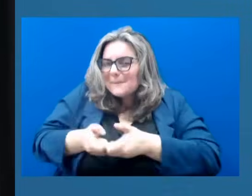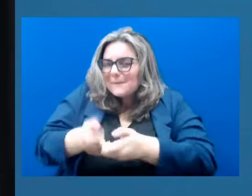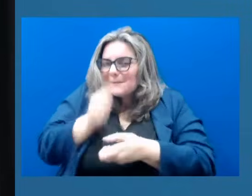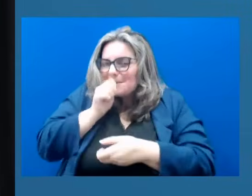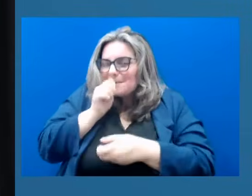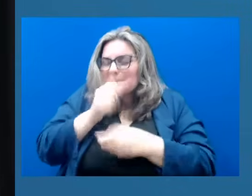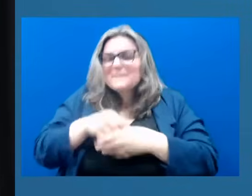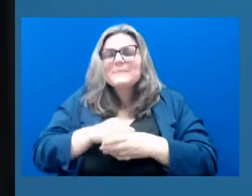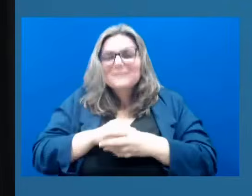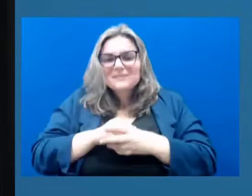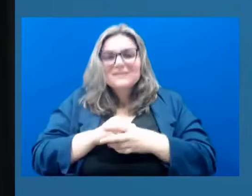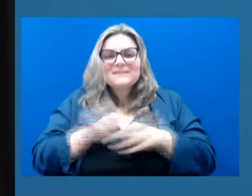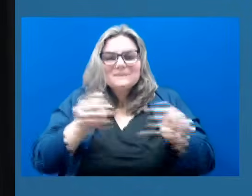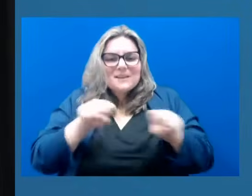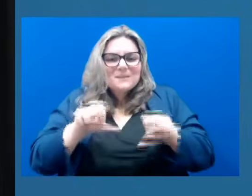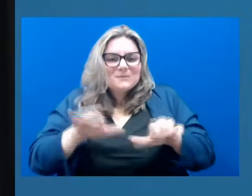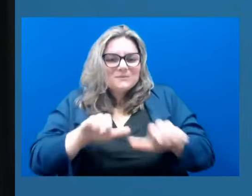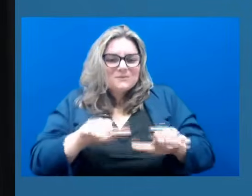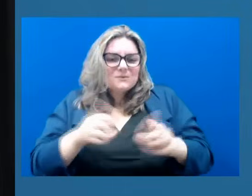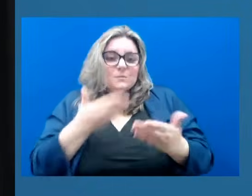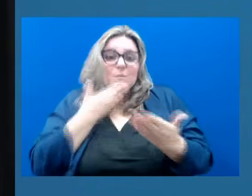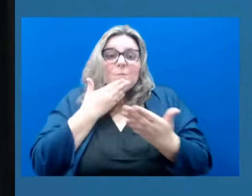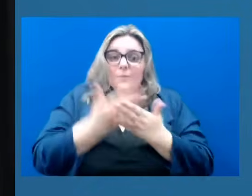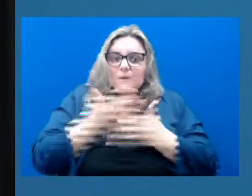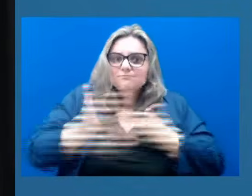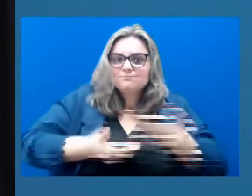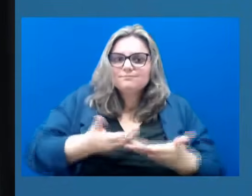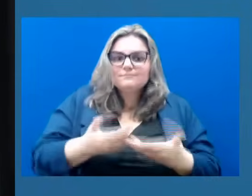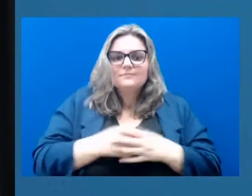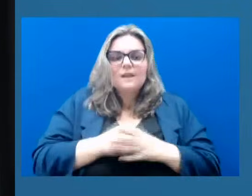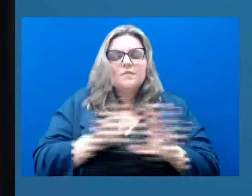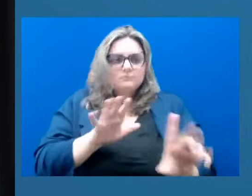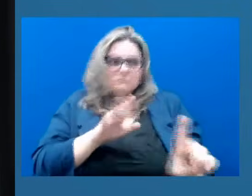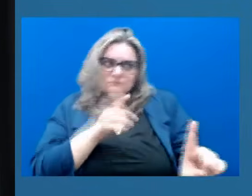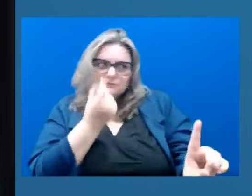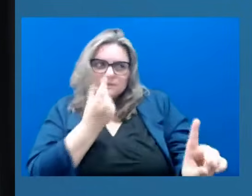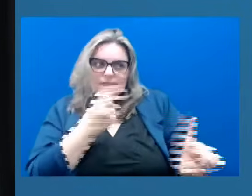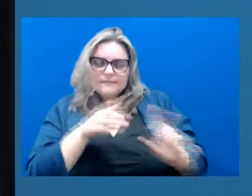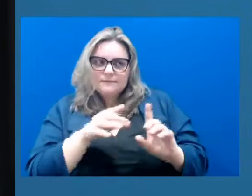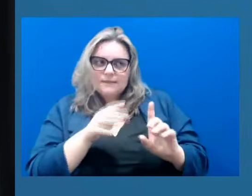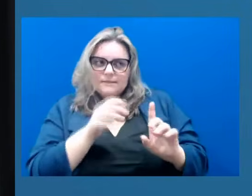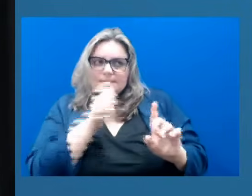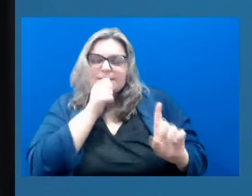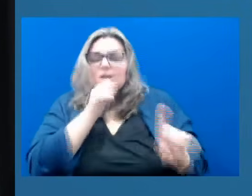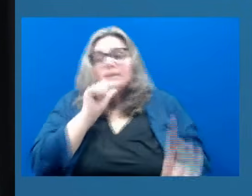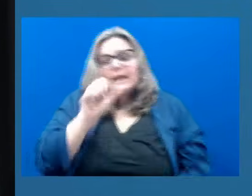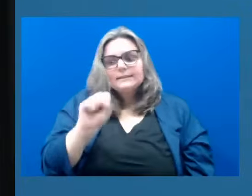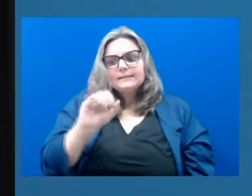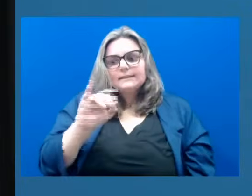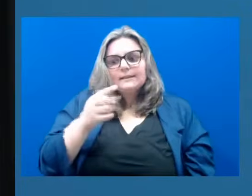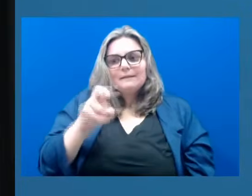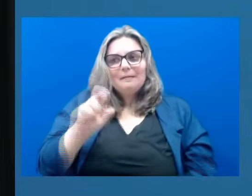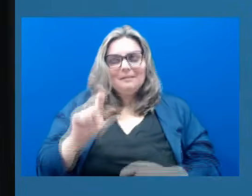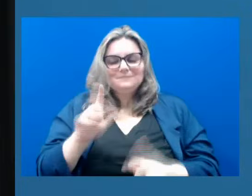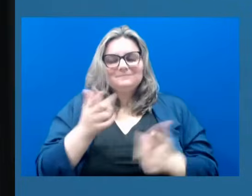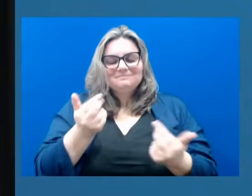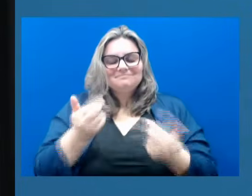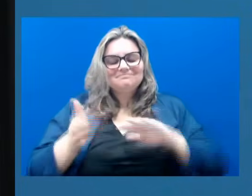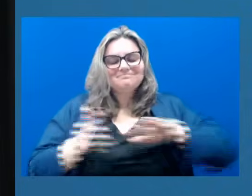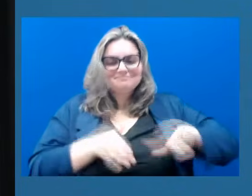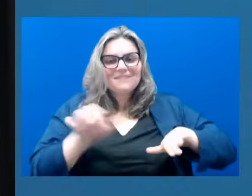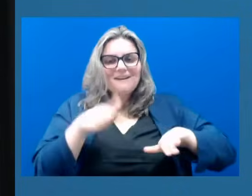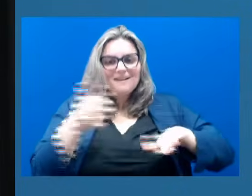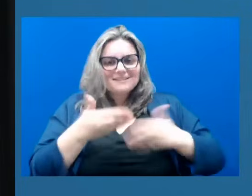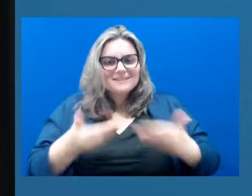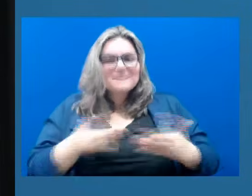to do things so well, trust me, it's a secret text chain. It's not Signal, but something else, right? But we want to thank our